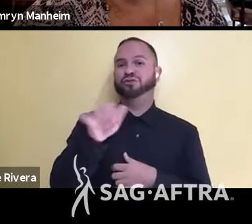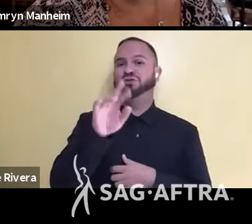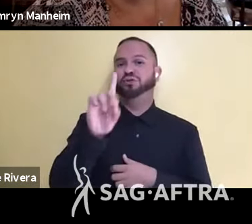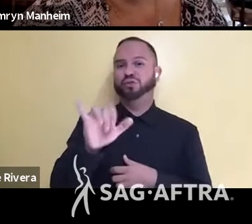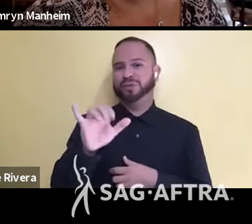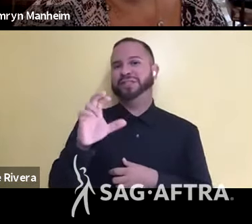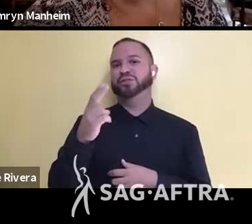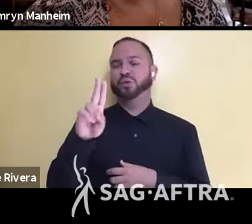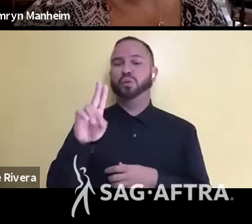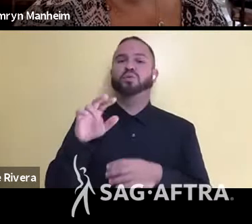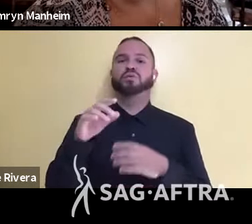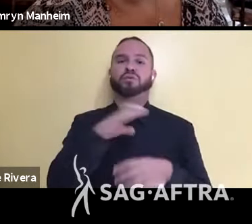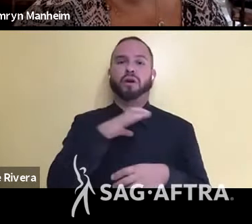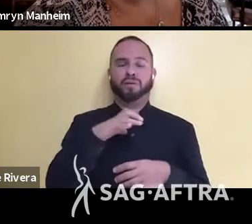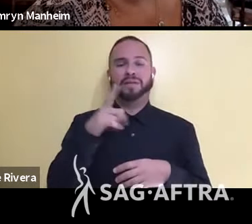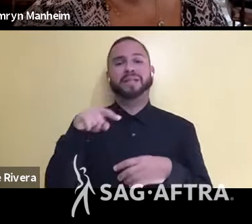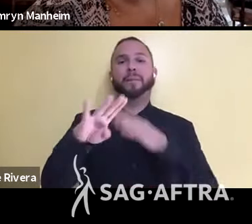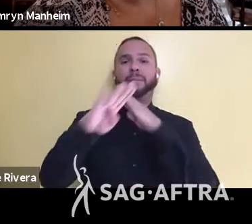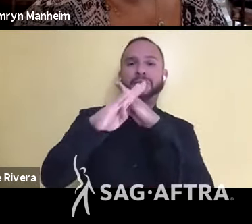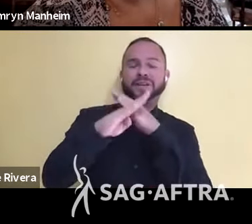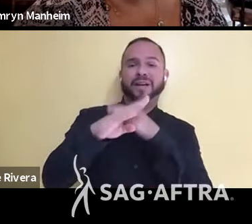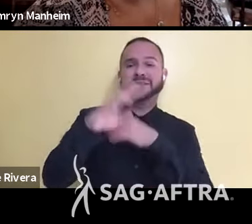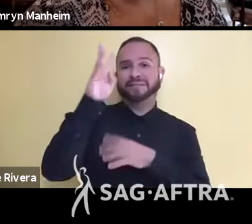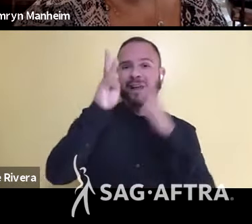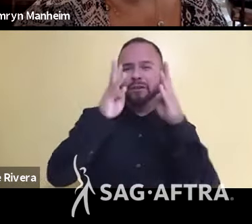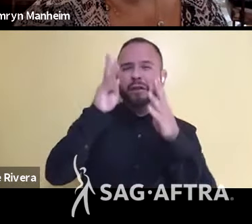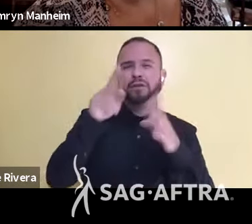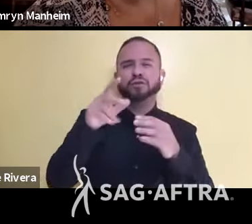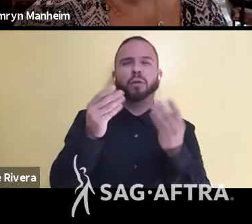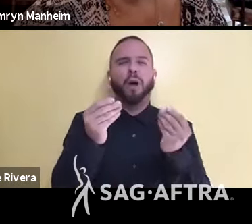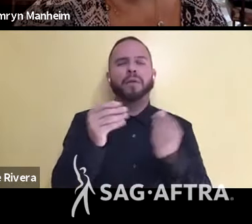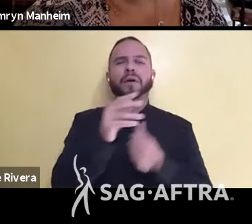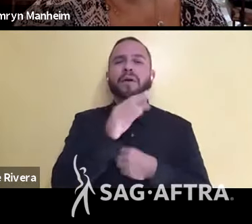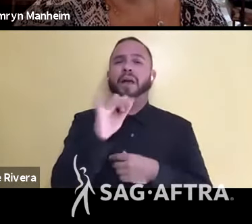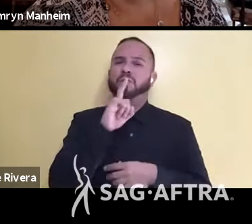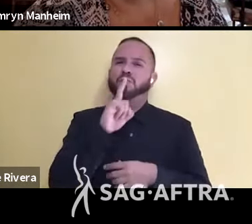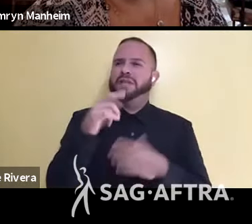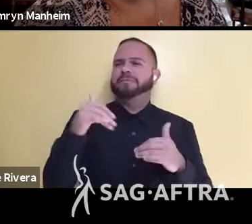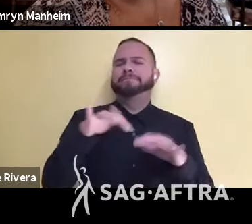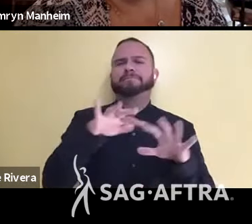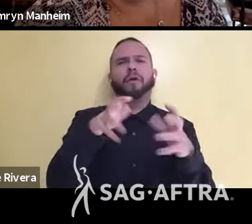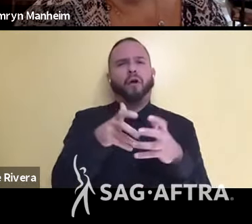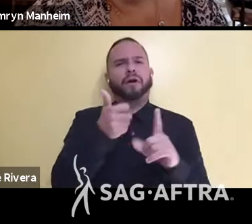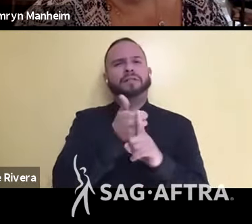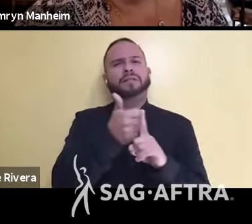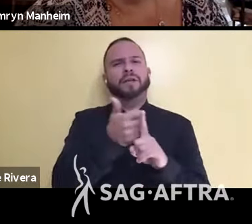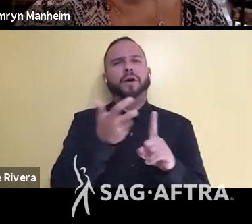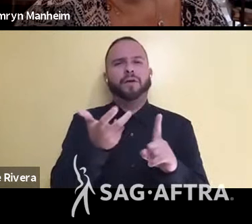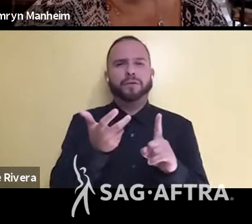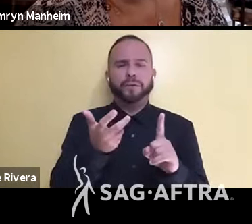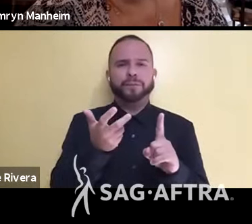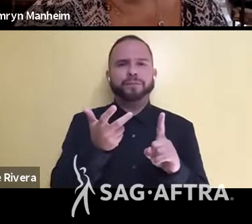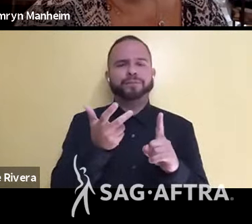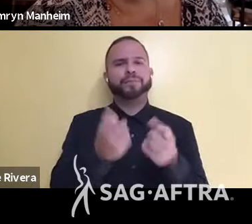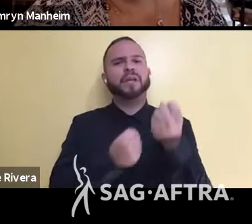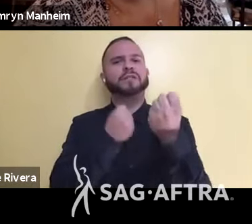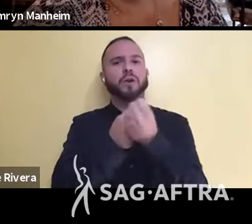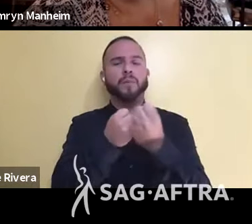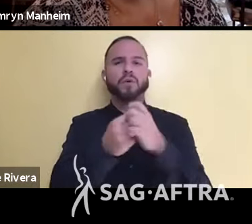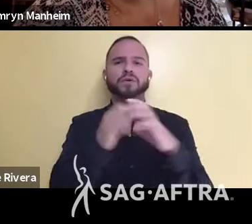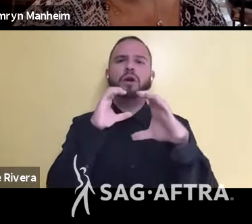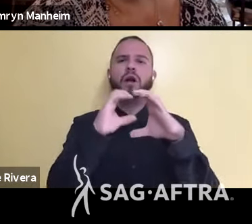fair compensation, protection of intellectual property rights. It's actually a caucus that staunchly supports copyright and